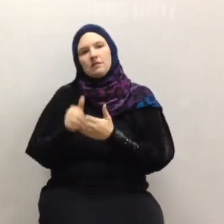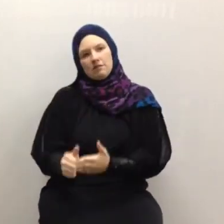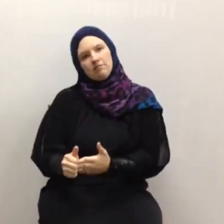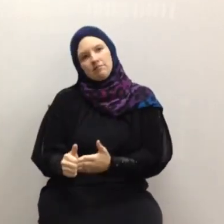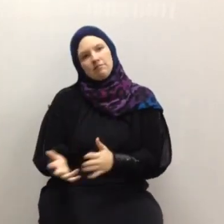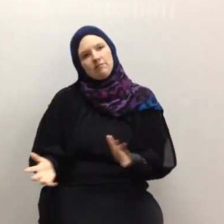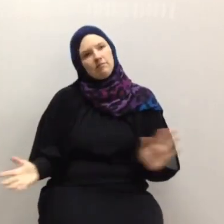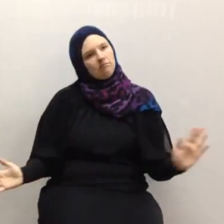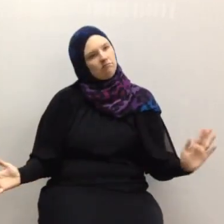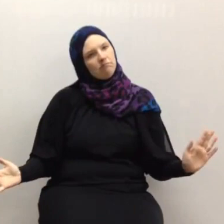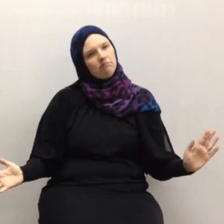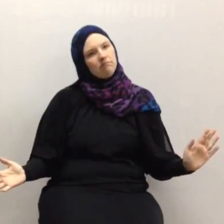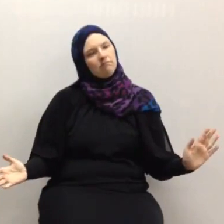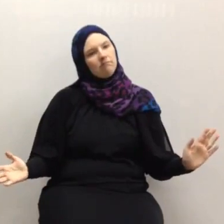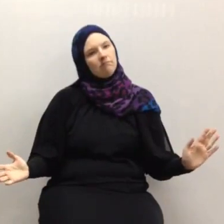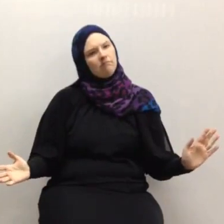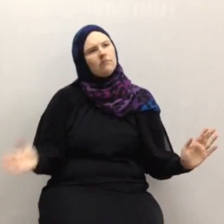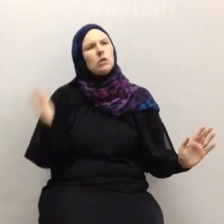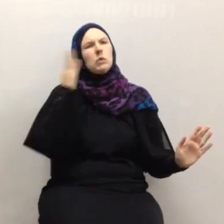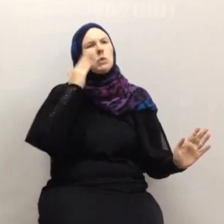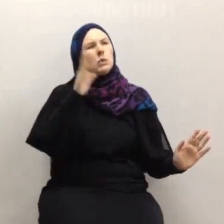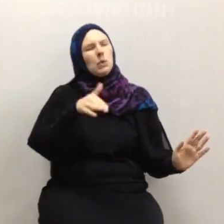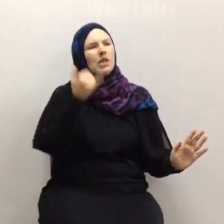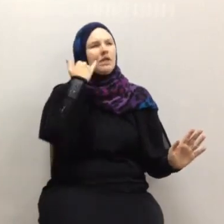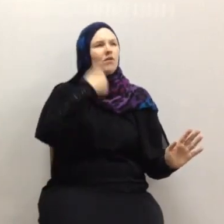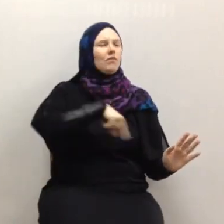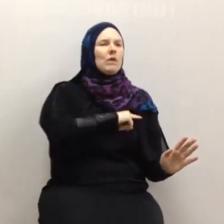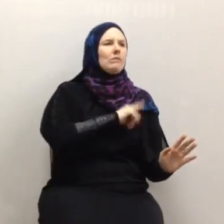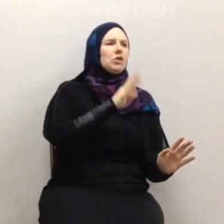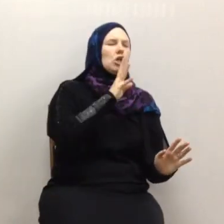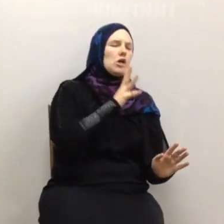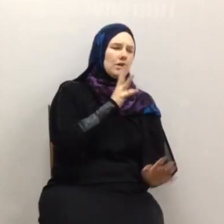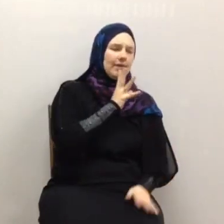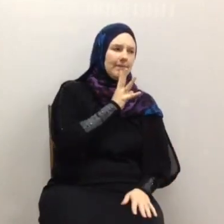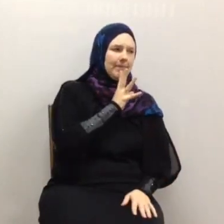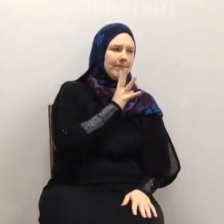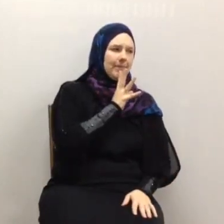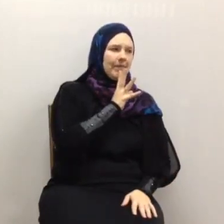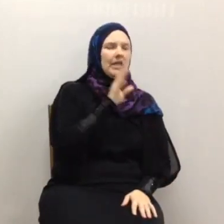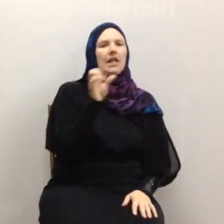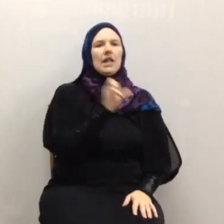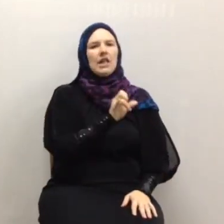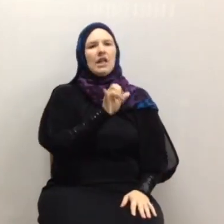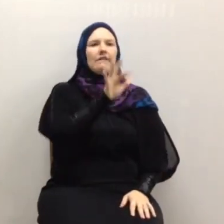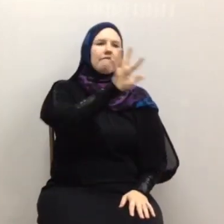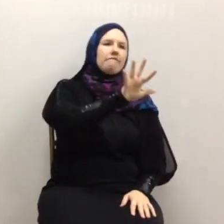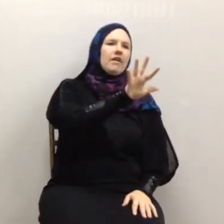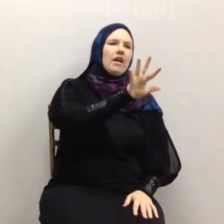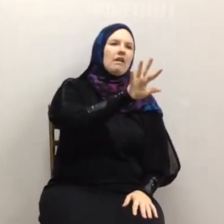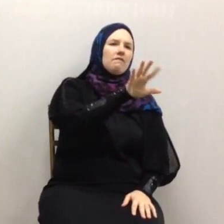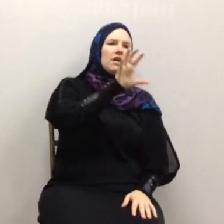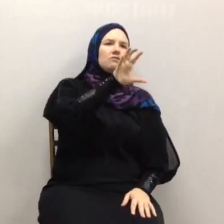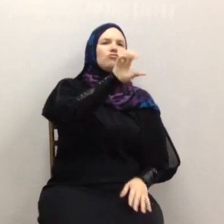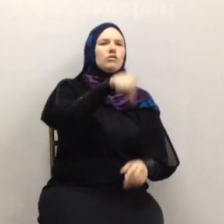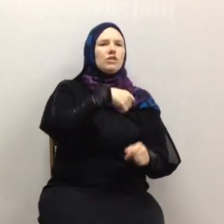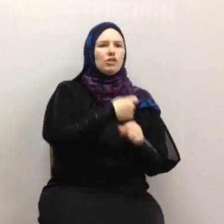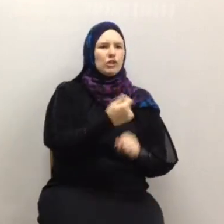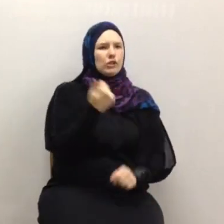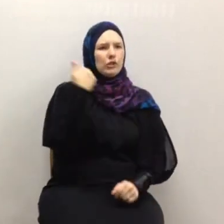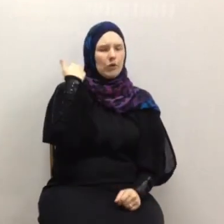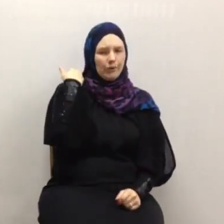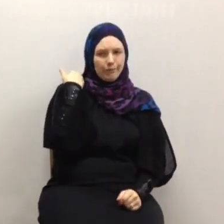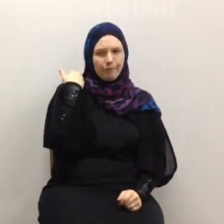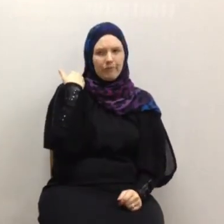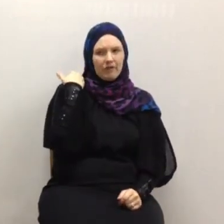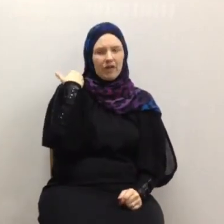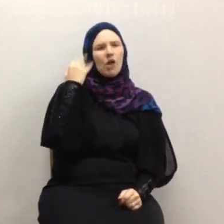You know, if we were talking like 5 centuries ago, it would have been difficult to